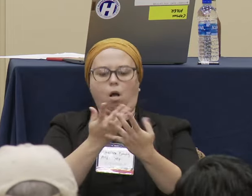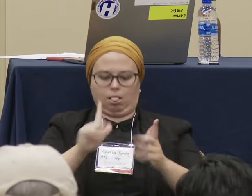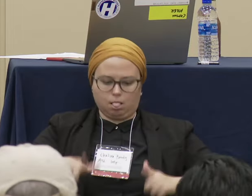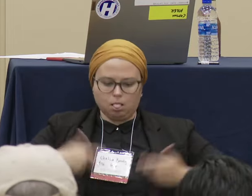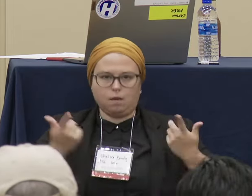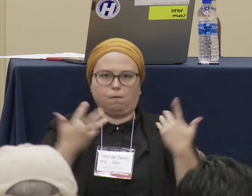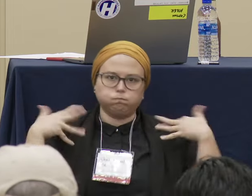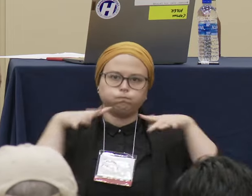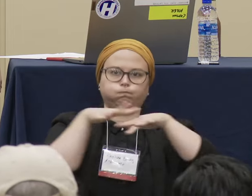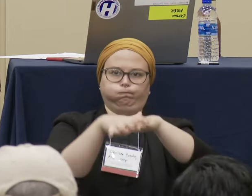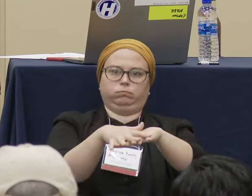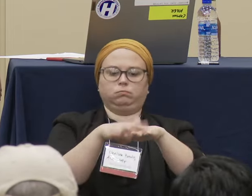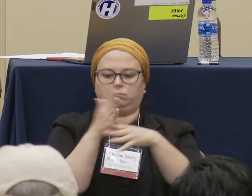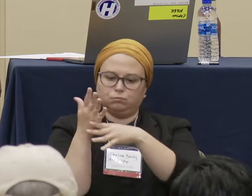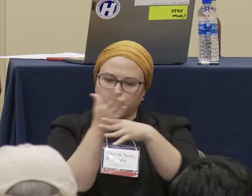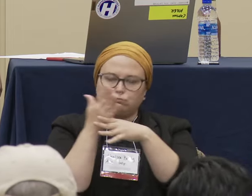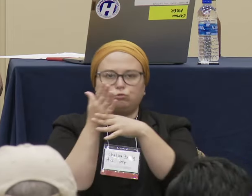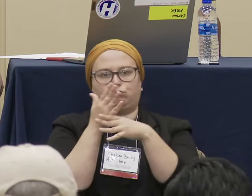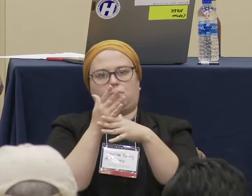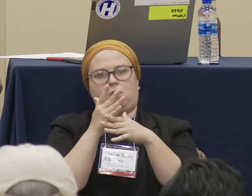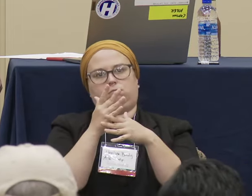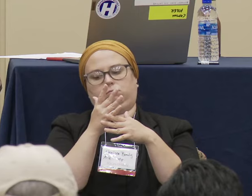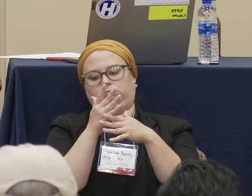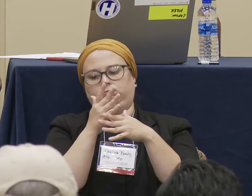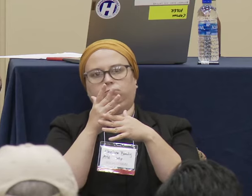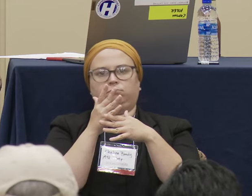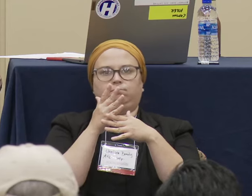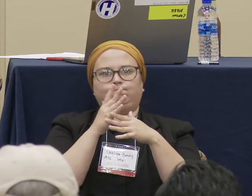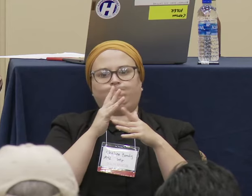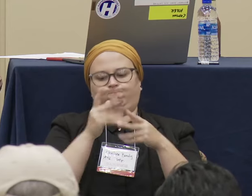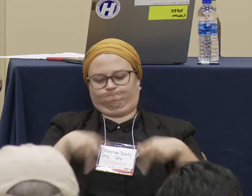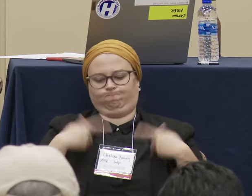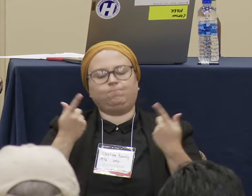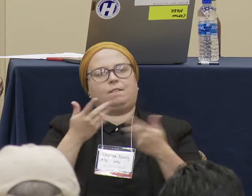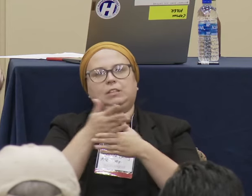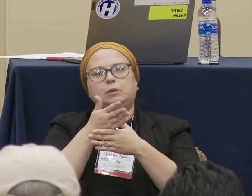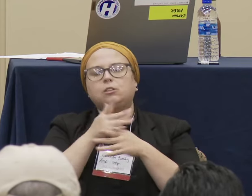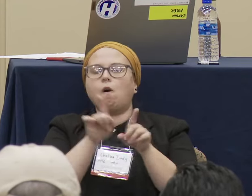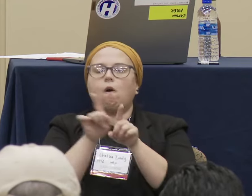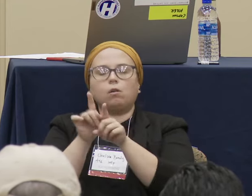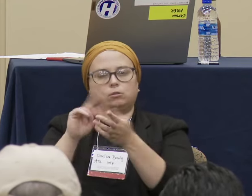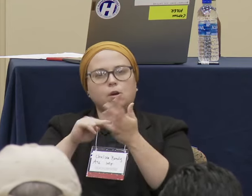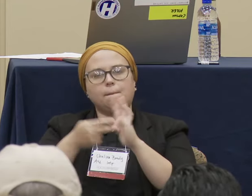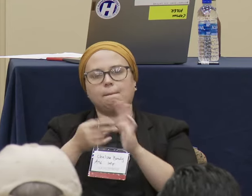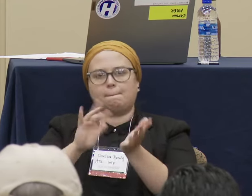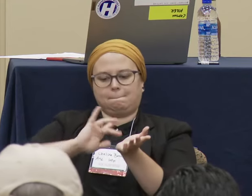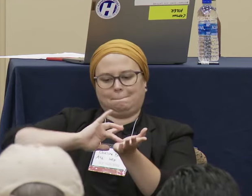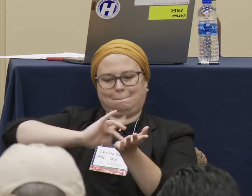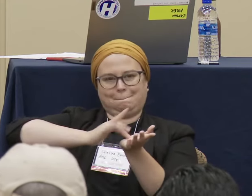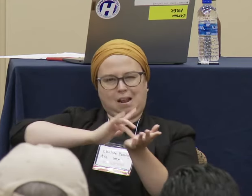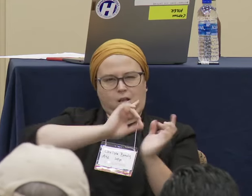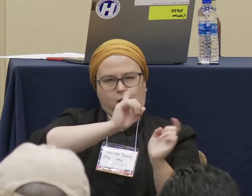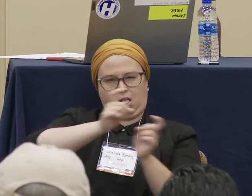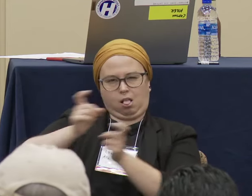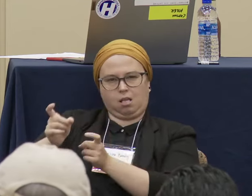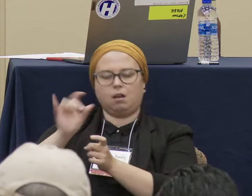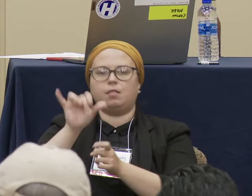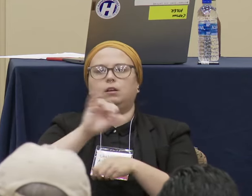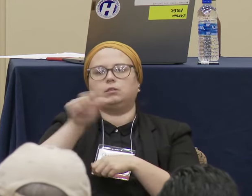they're all carceral spaces. It's also to say that medicalization is another conduit to